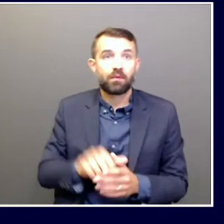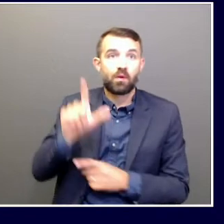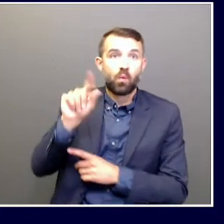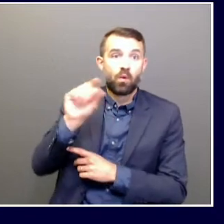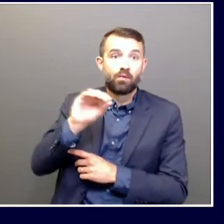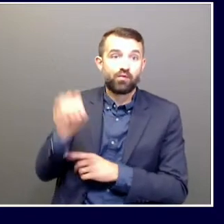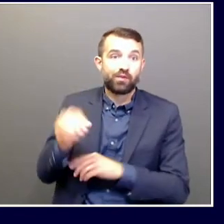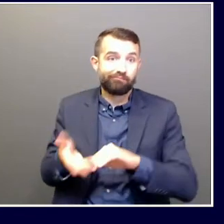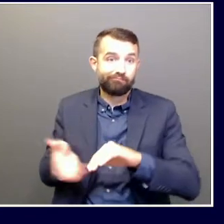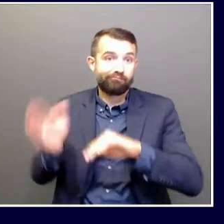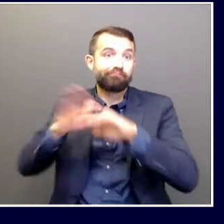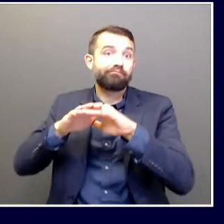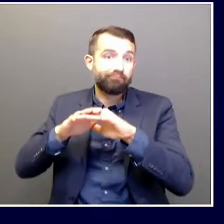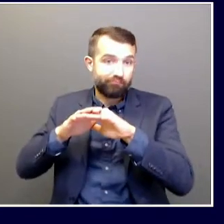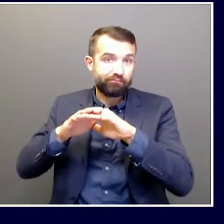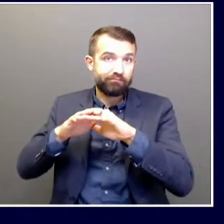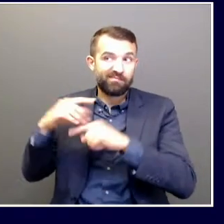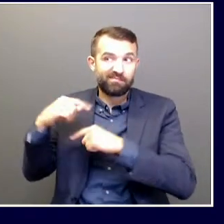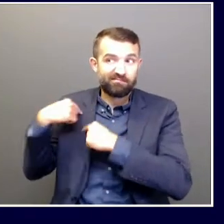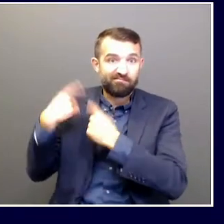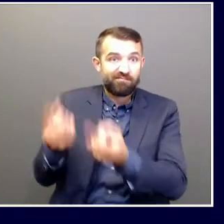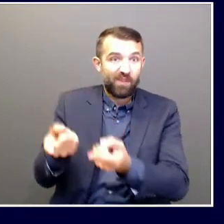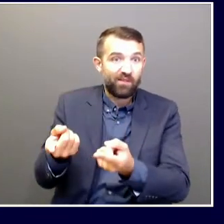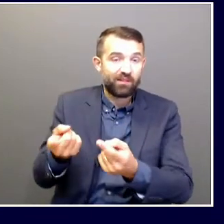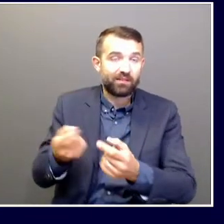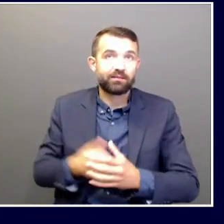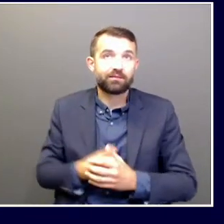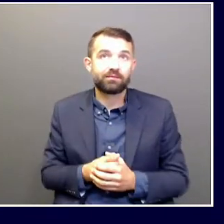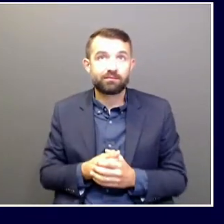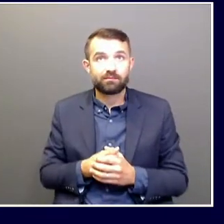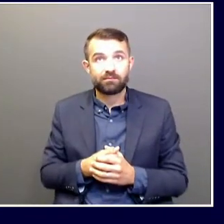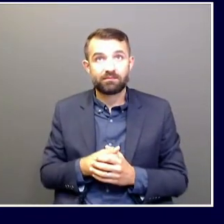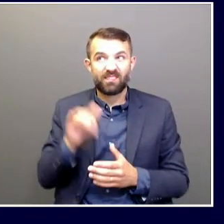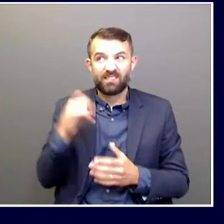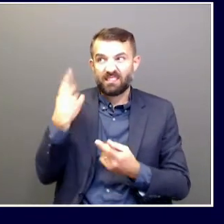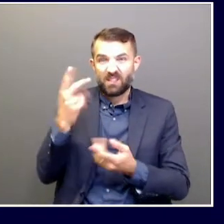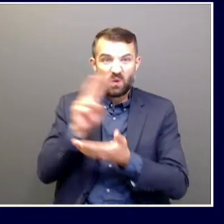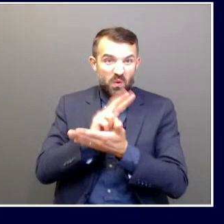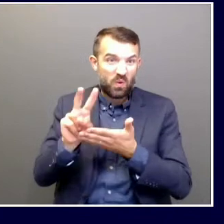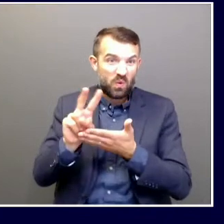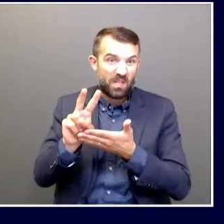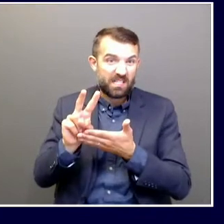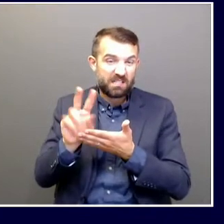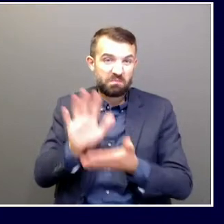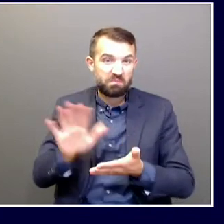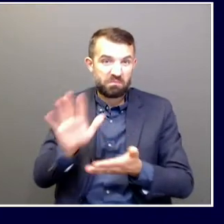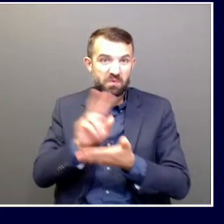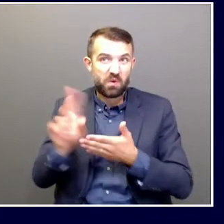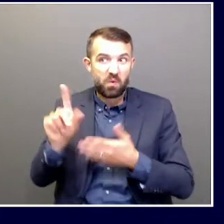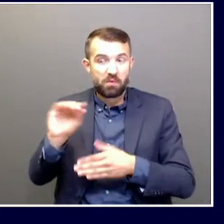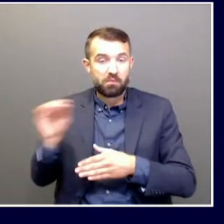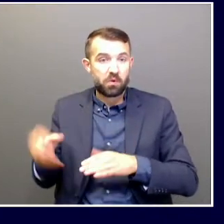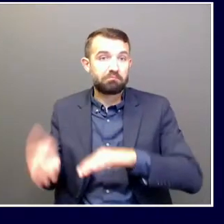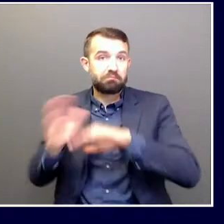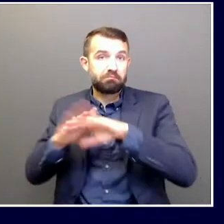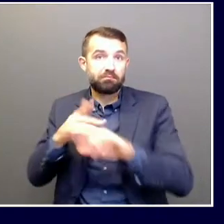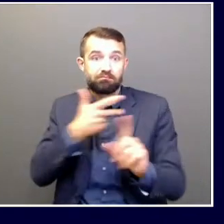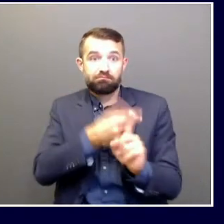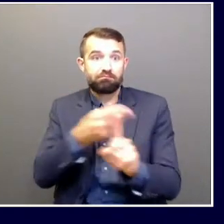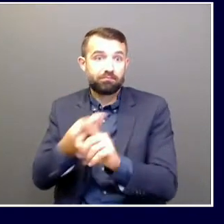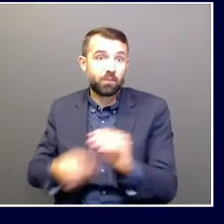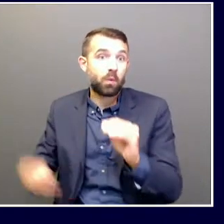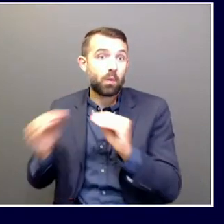in vaccination rates just over the past incubation period, over the past 14 days. We've risen from administering